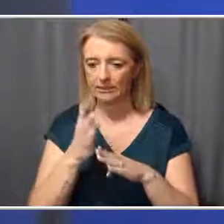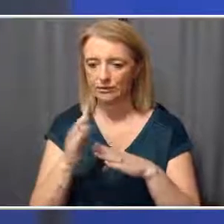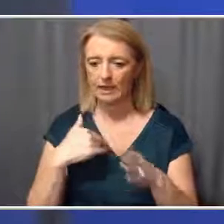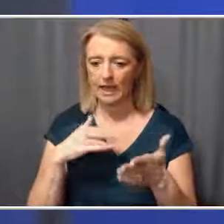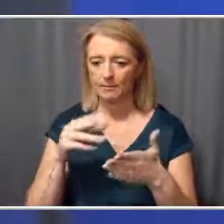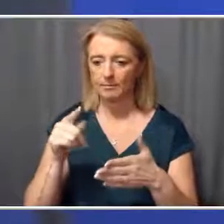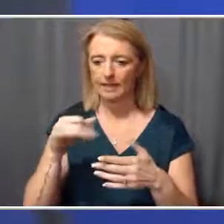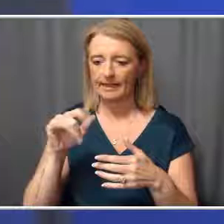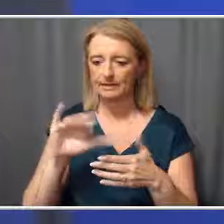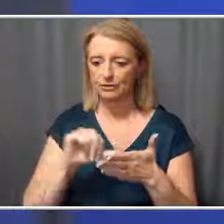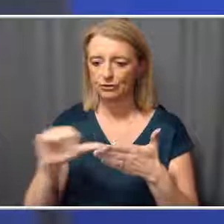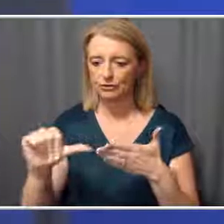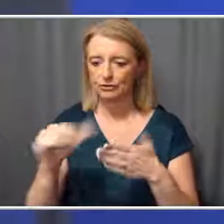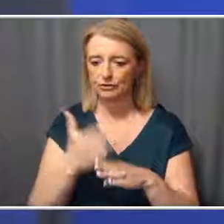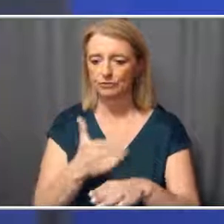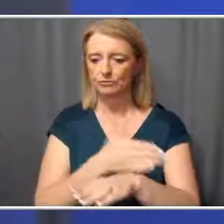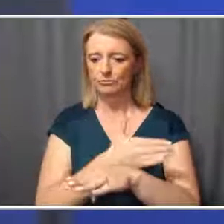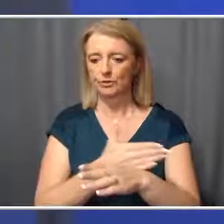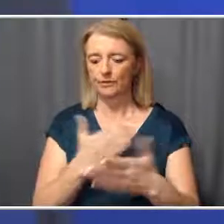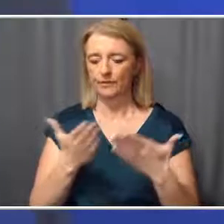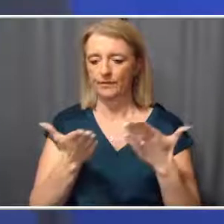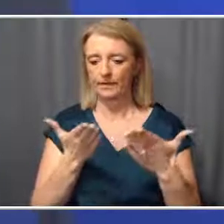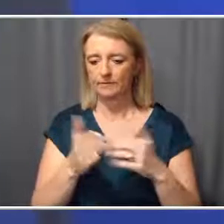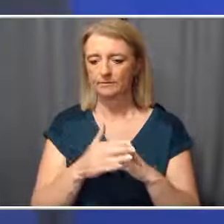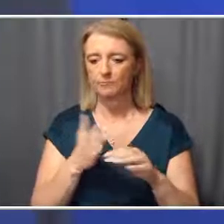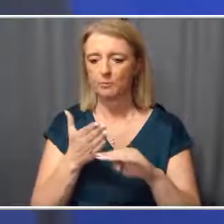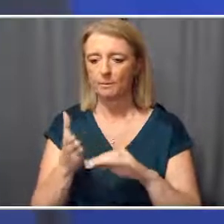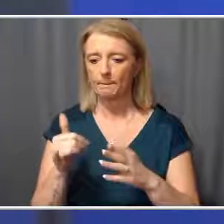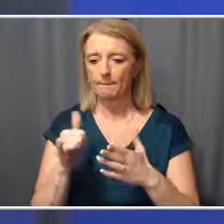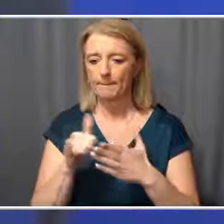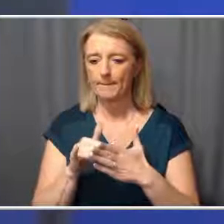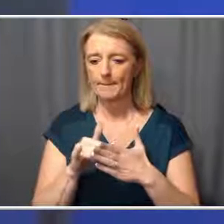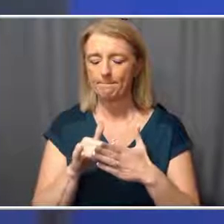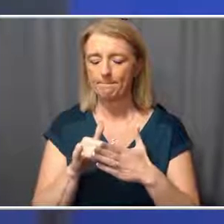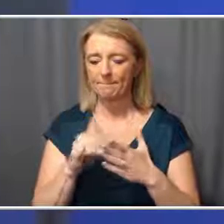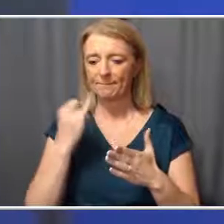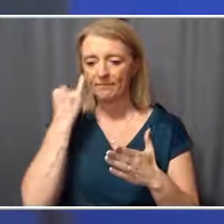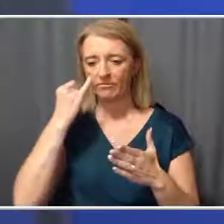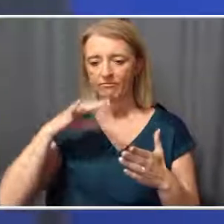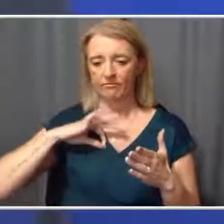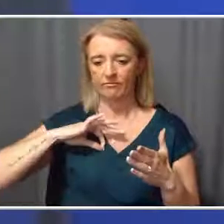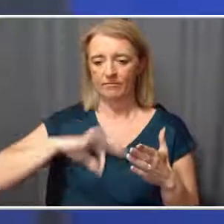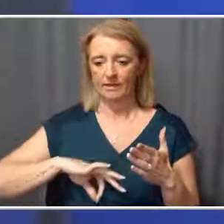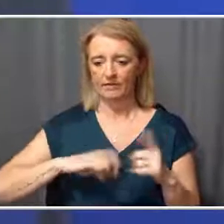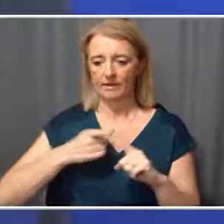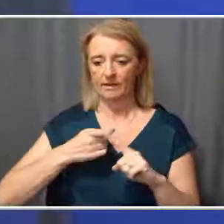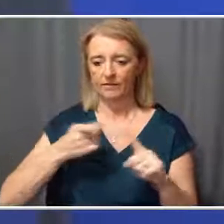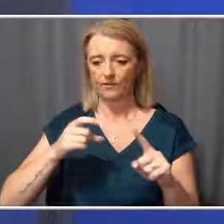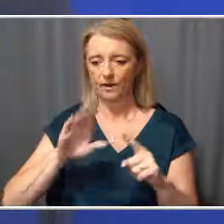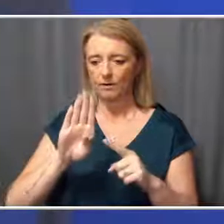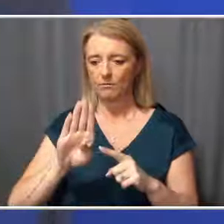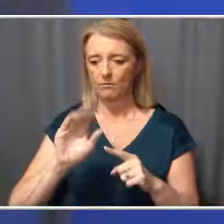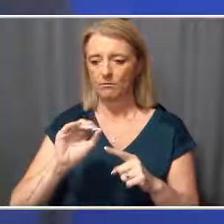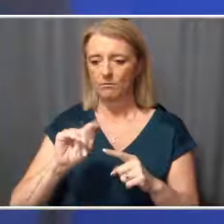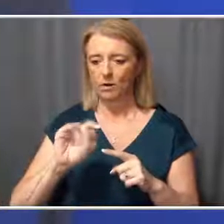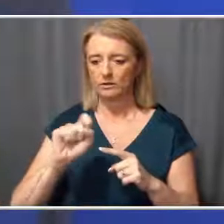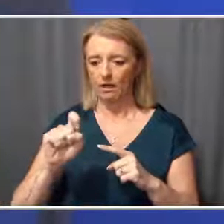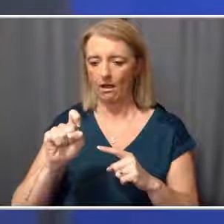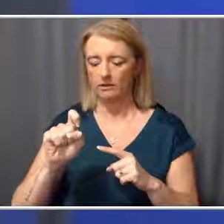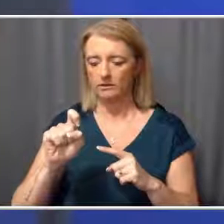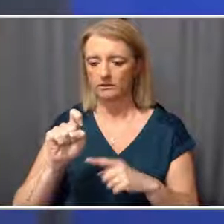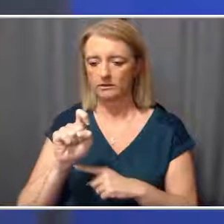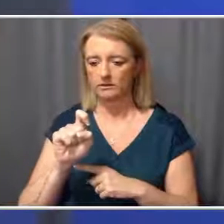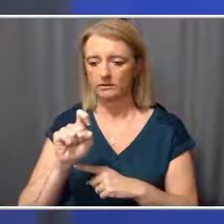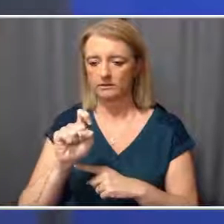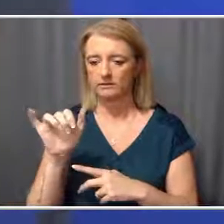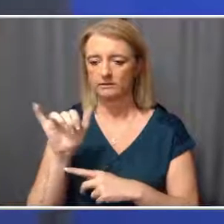them, do better, then the expectation is that by decompressing that nerve, by taking pressure off that nerve, we can decrease the frequency and the